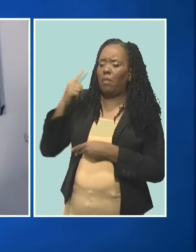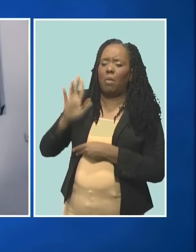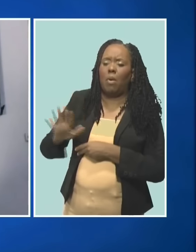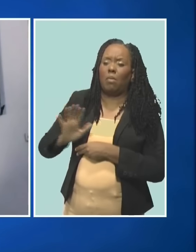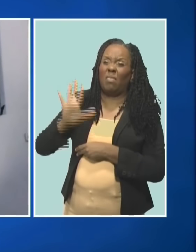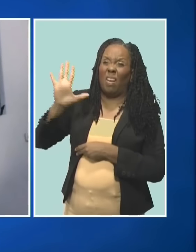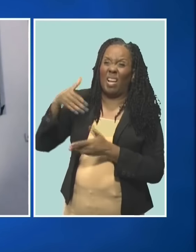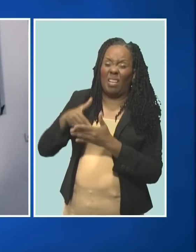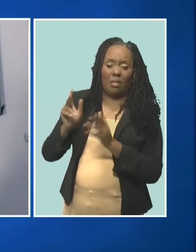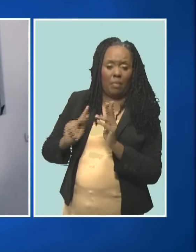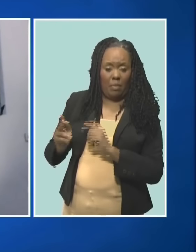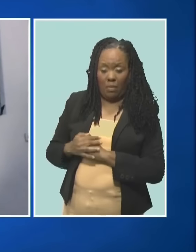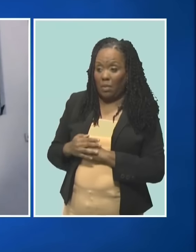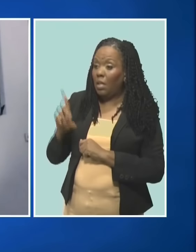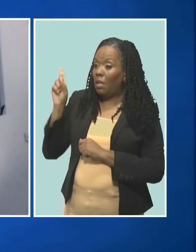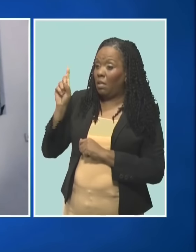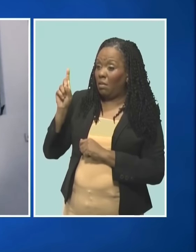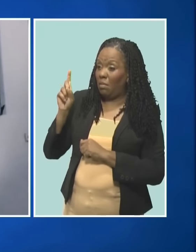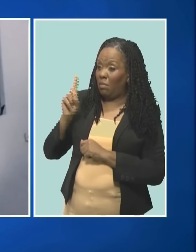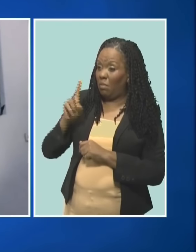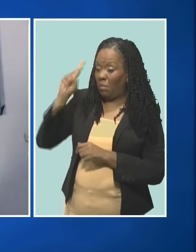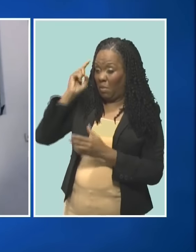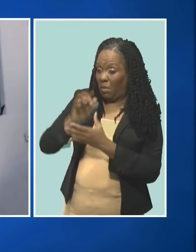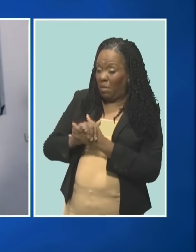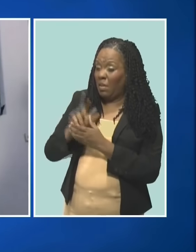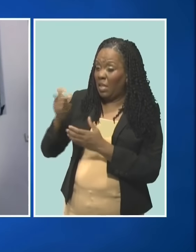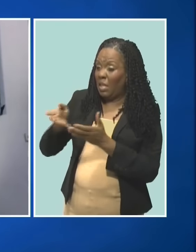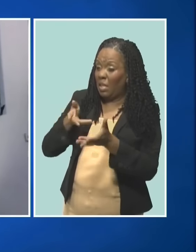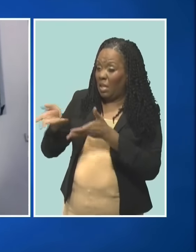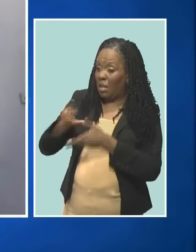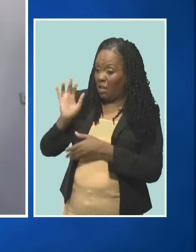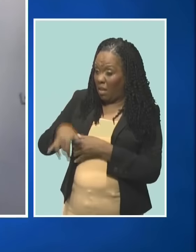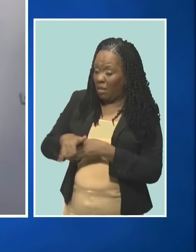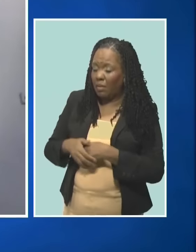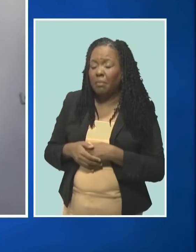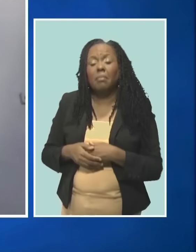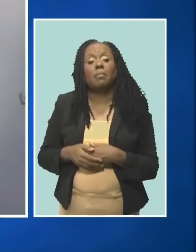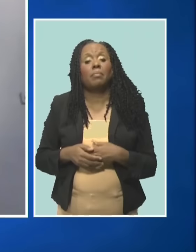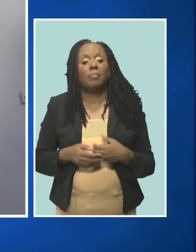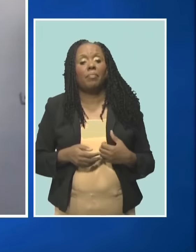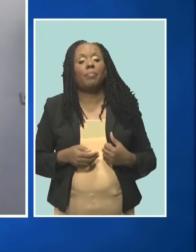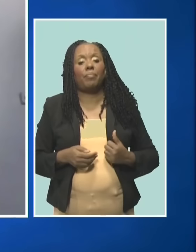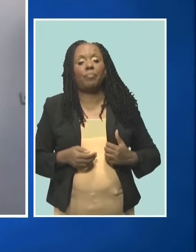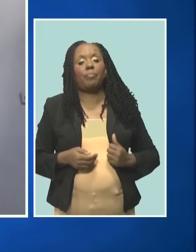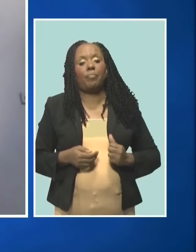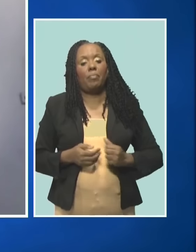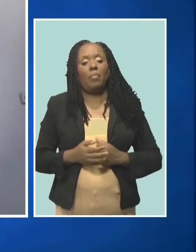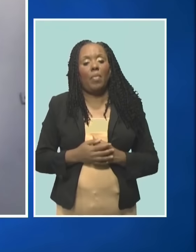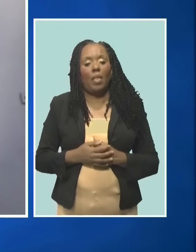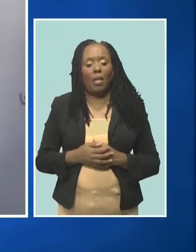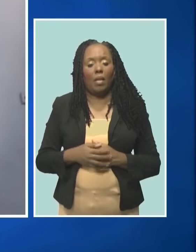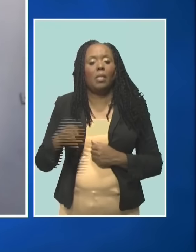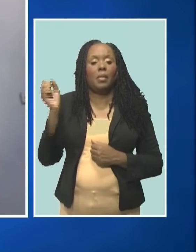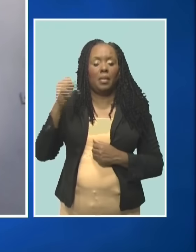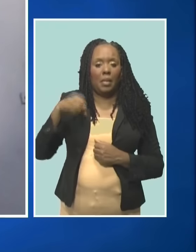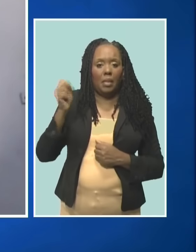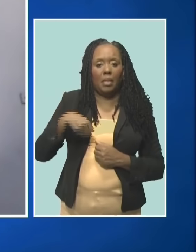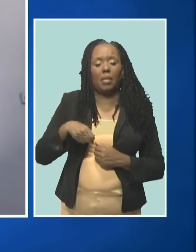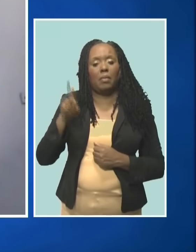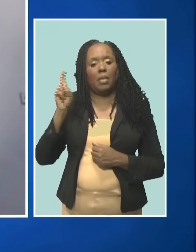of the conversation? Do you believe that has to happen? I think so, right? The issue of having